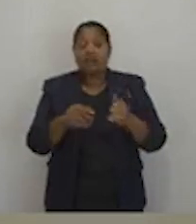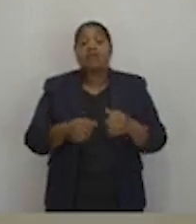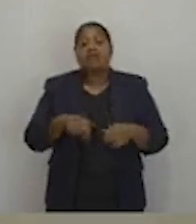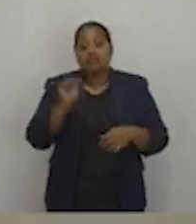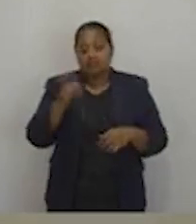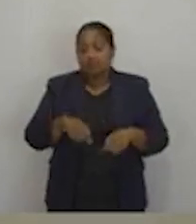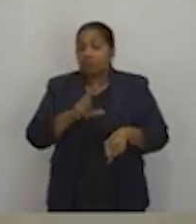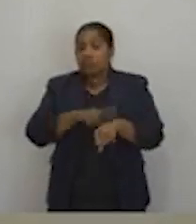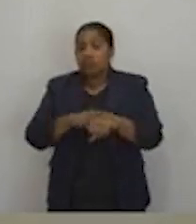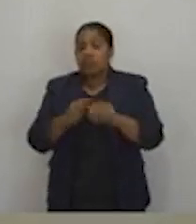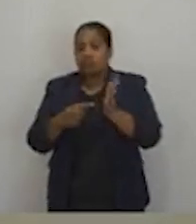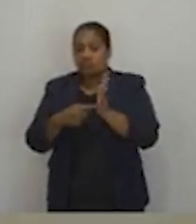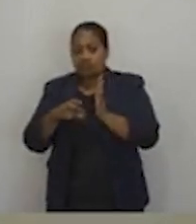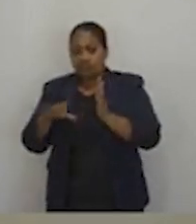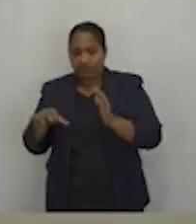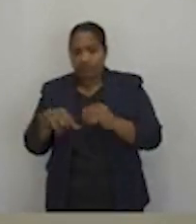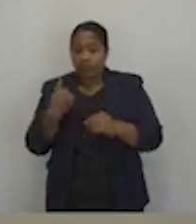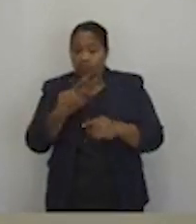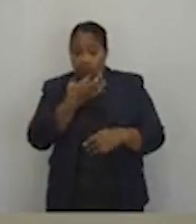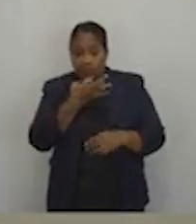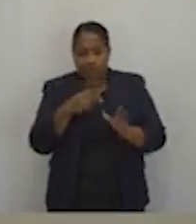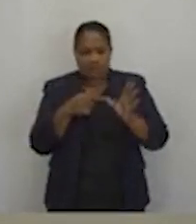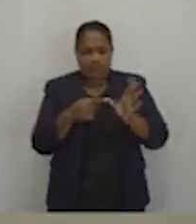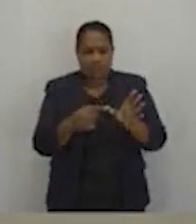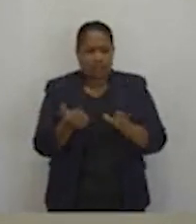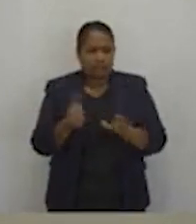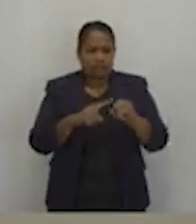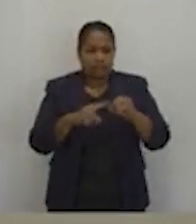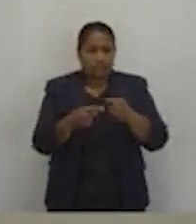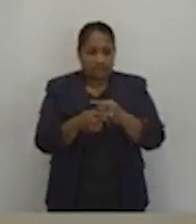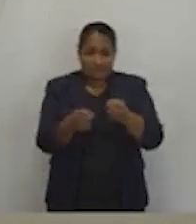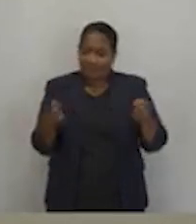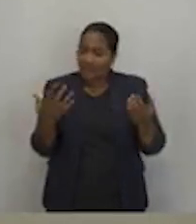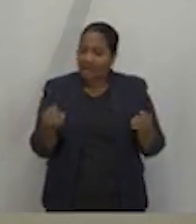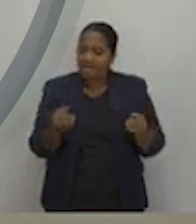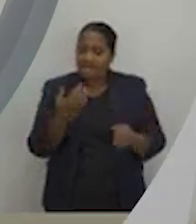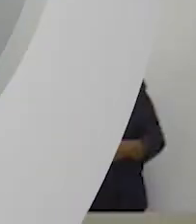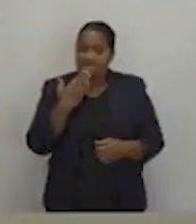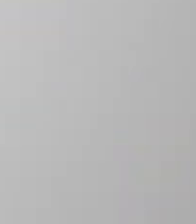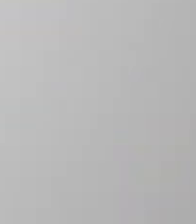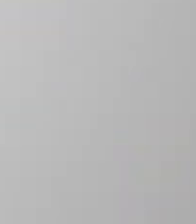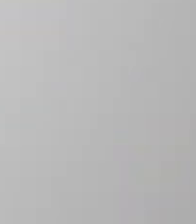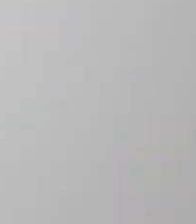Tundrabu, who will answer any technical questions you may have. Thank you.